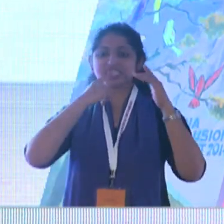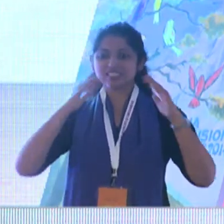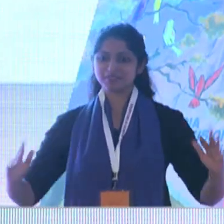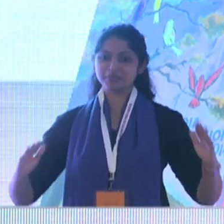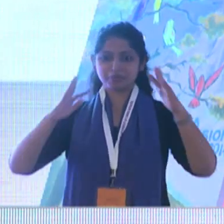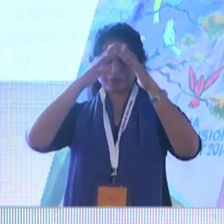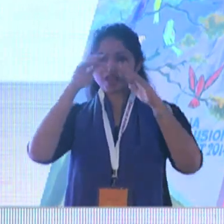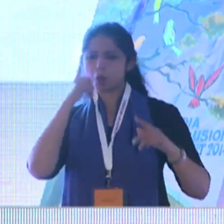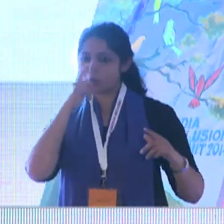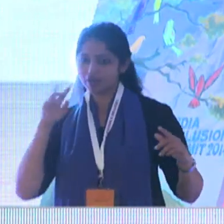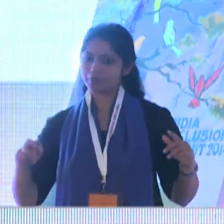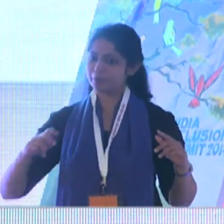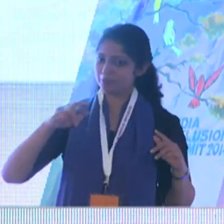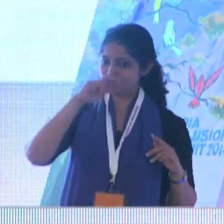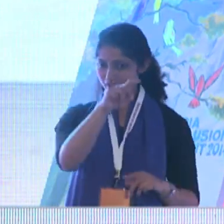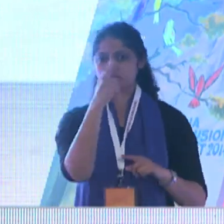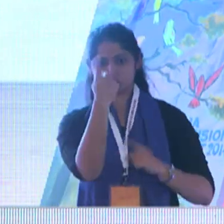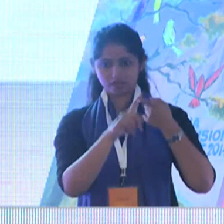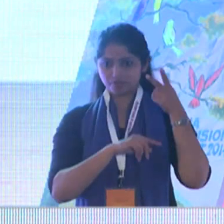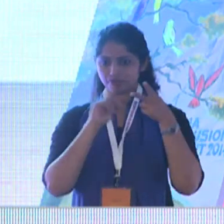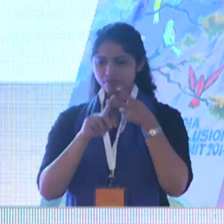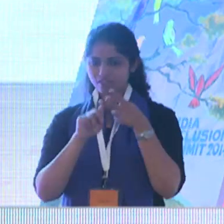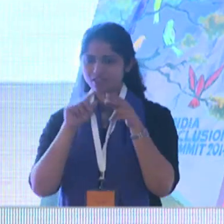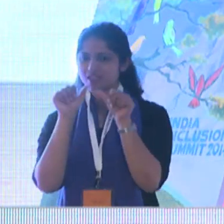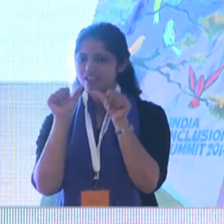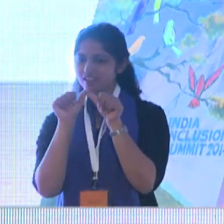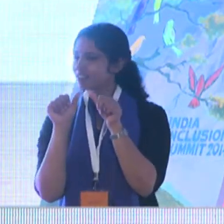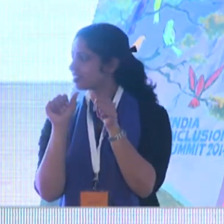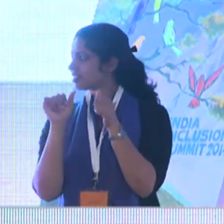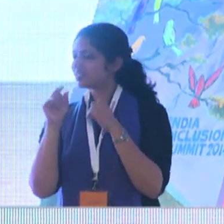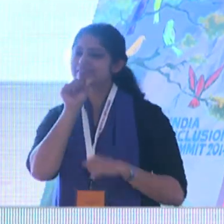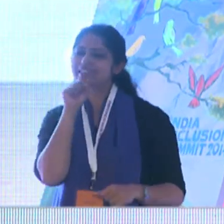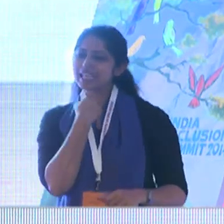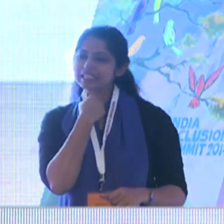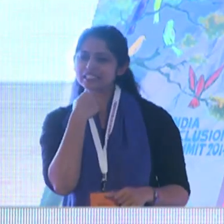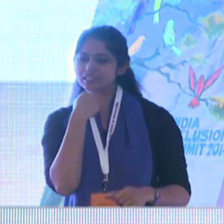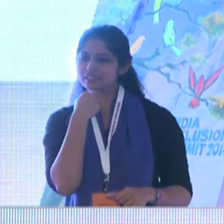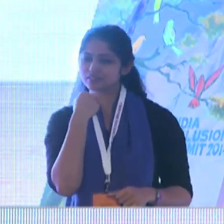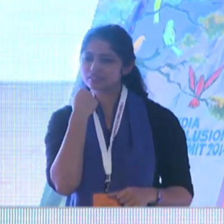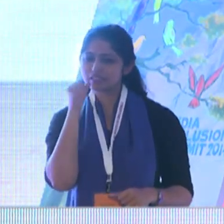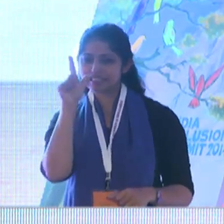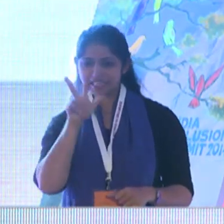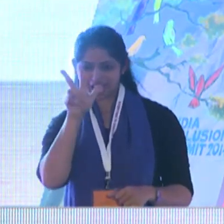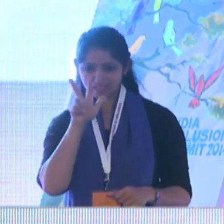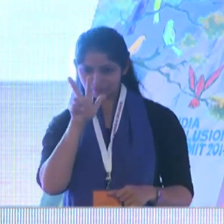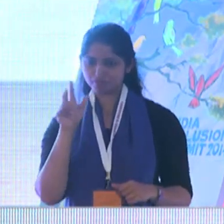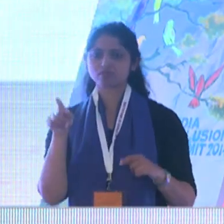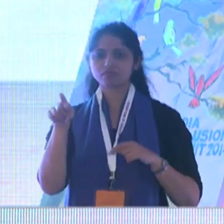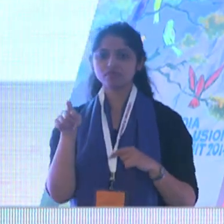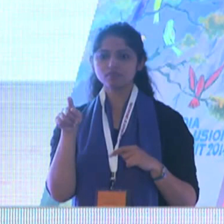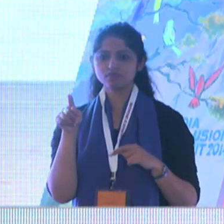earlier. Then there's another man called Ashish Goel, who from the age of 8, he